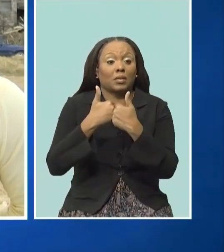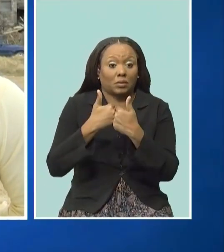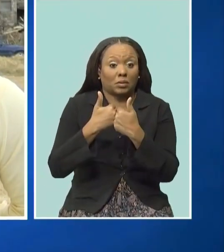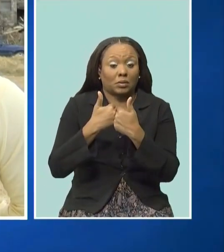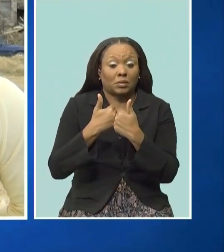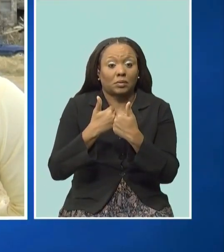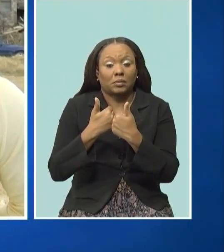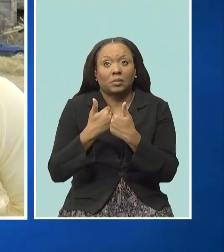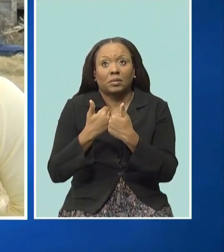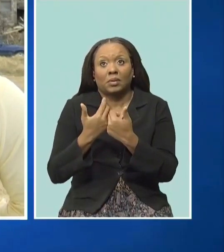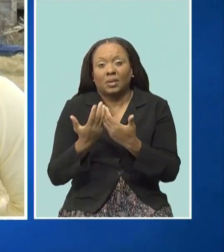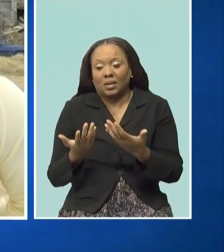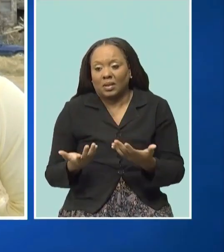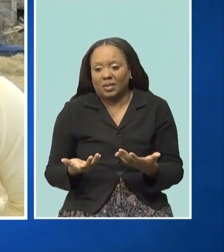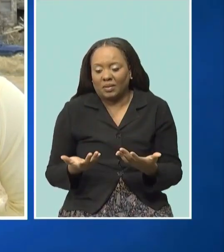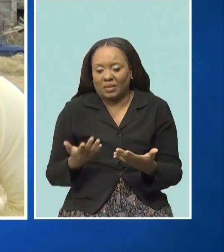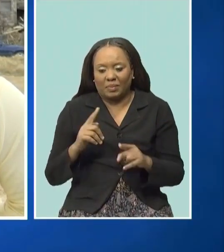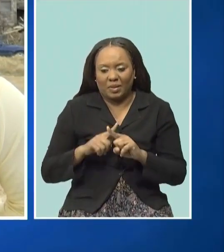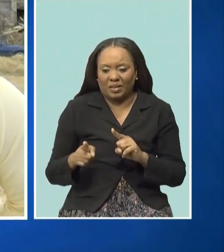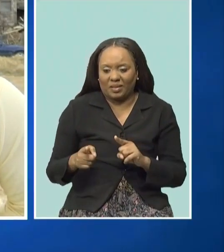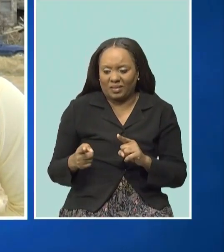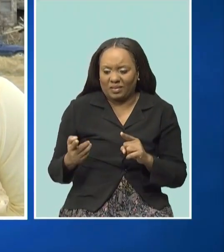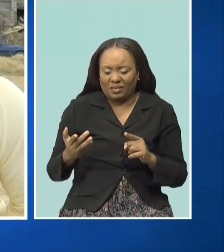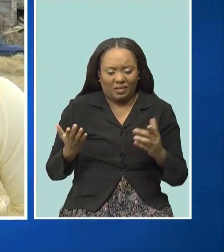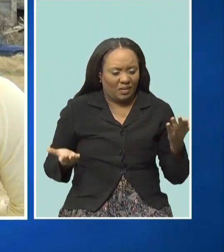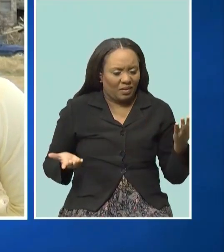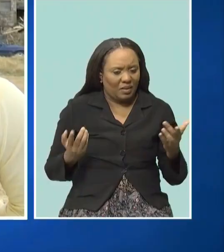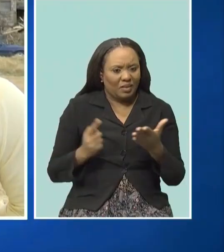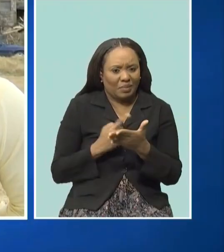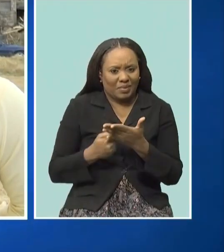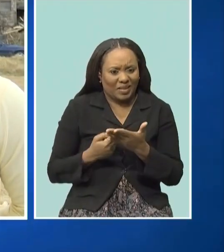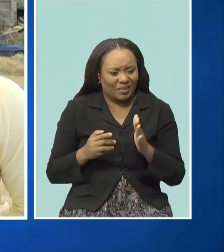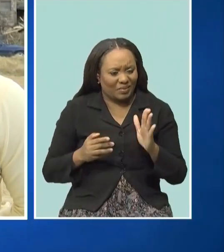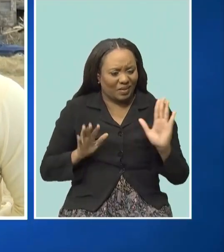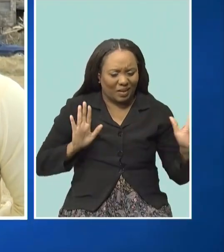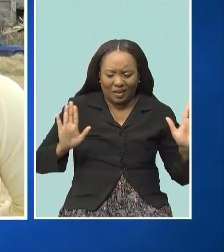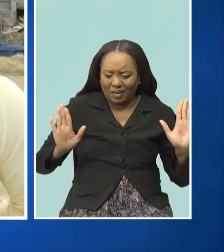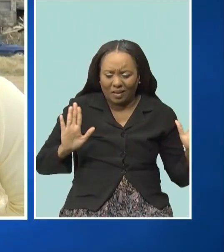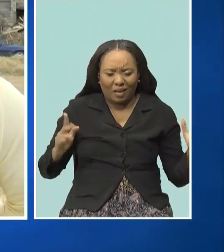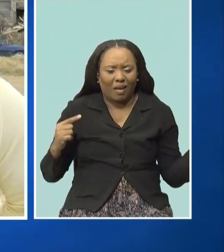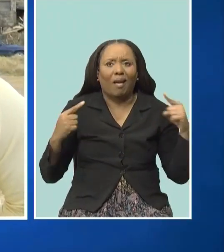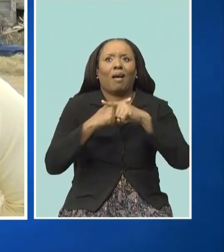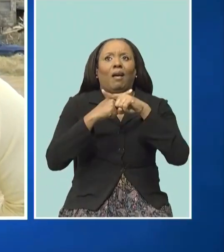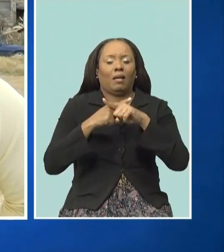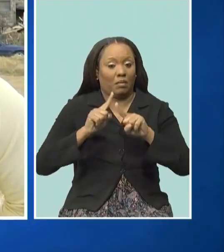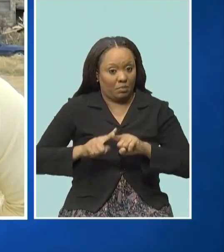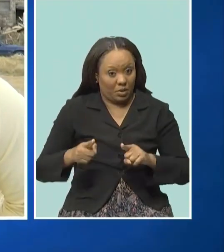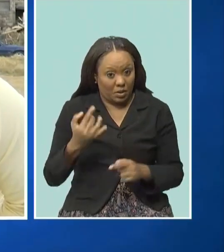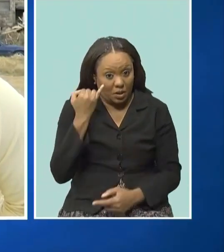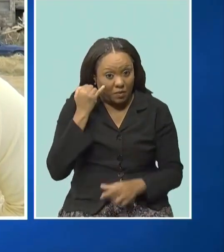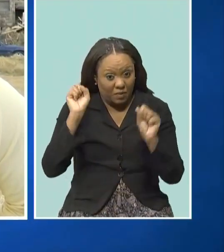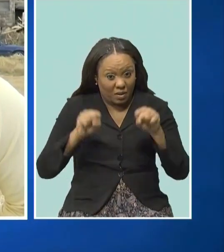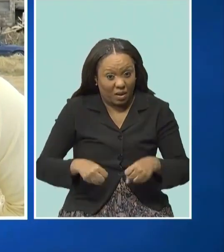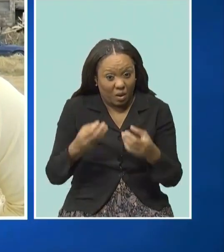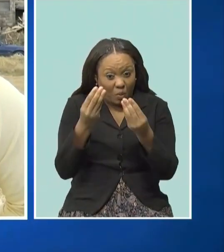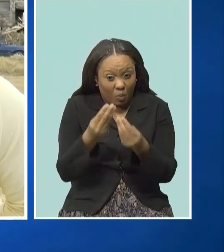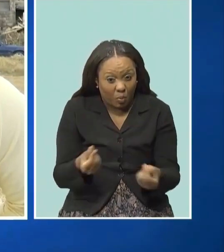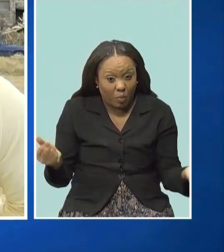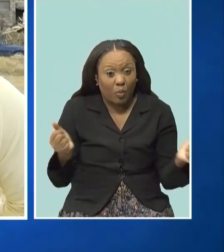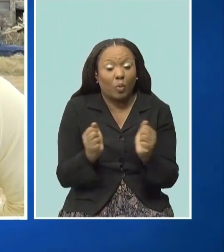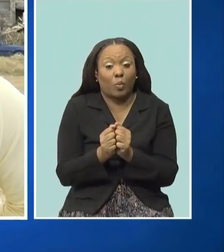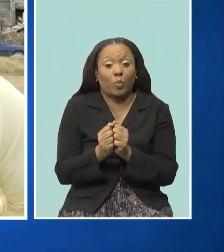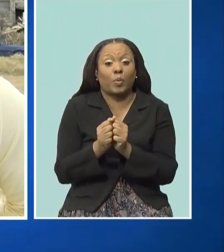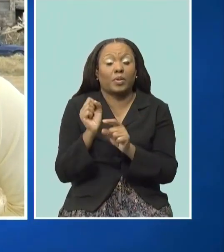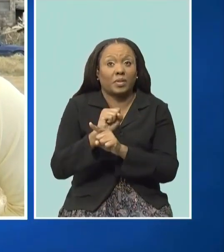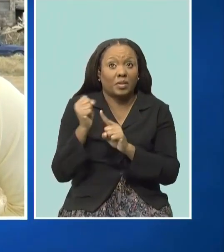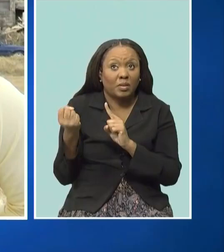one seems often to be in conflict with the other. And I think that by reaching an amicable settlement with Joes River,